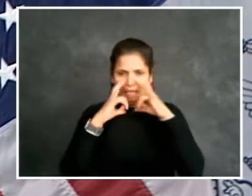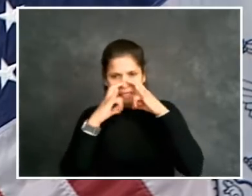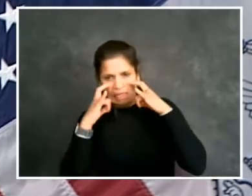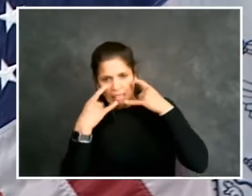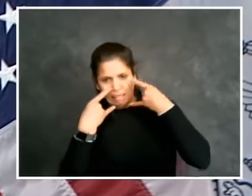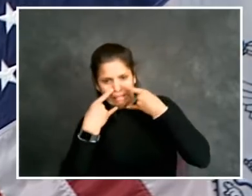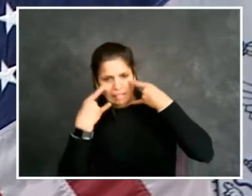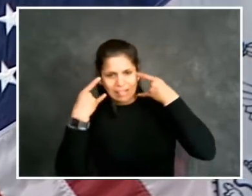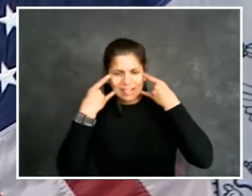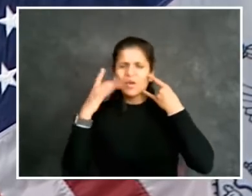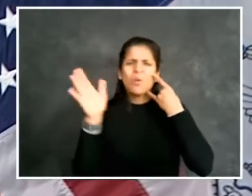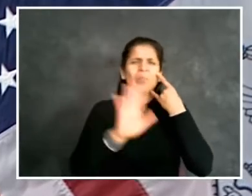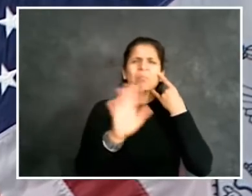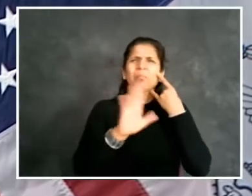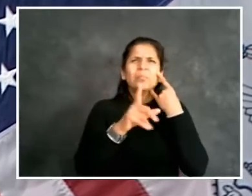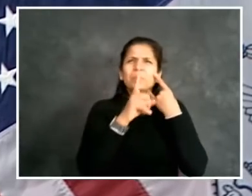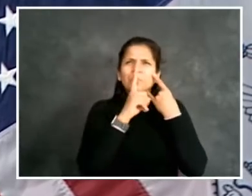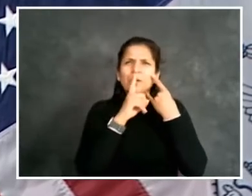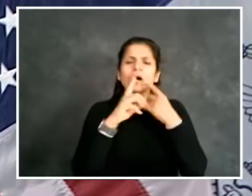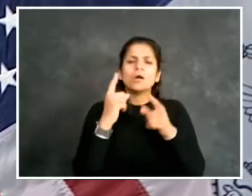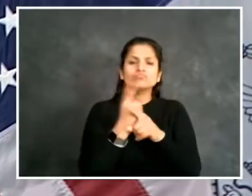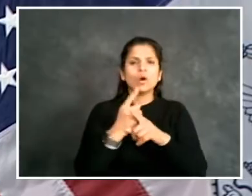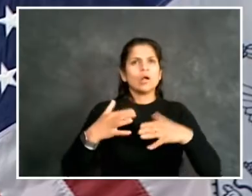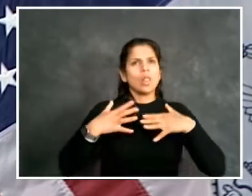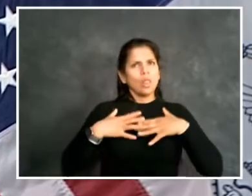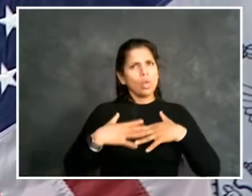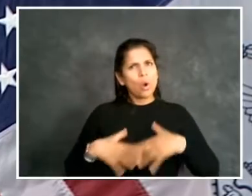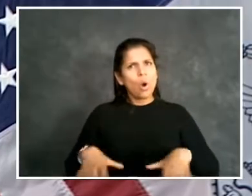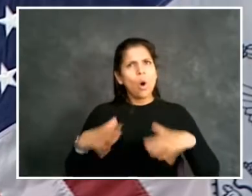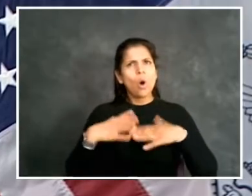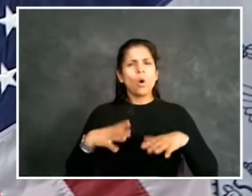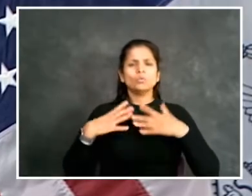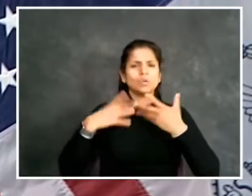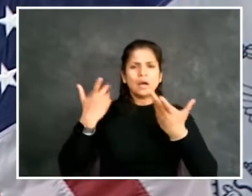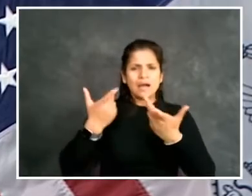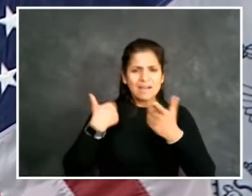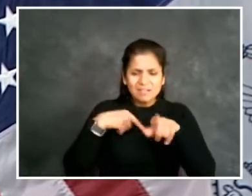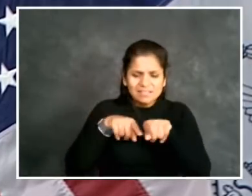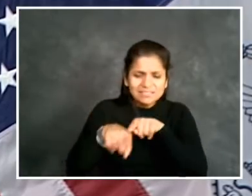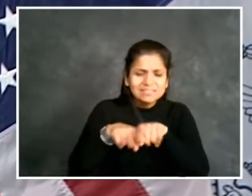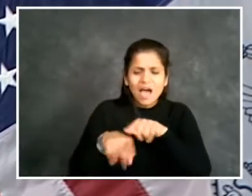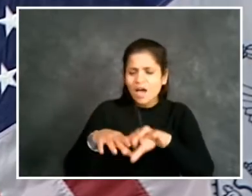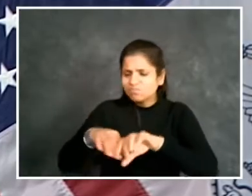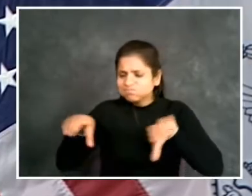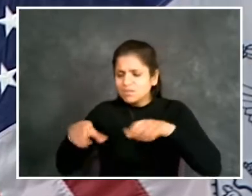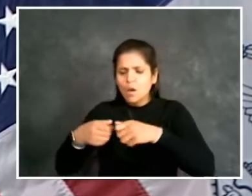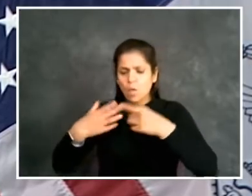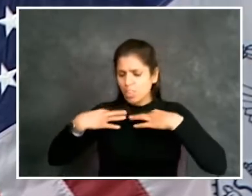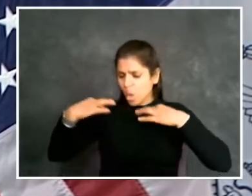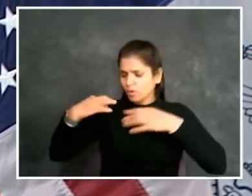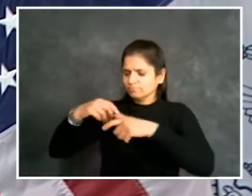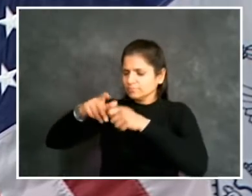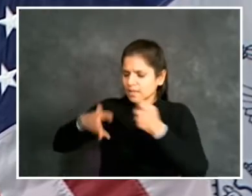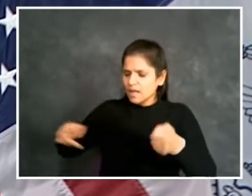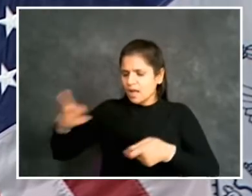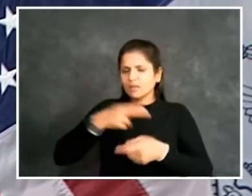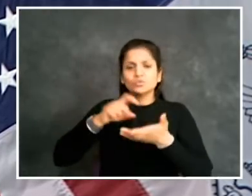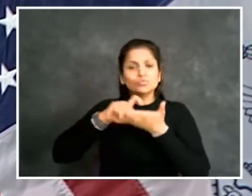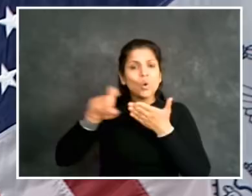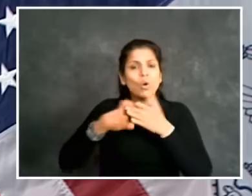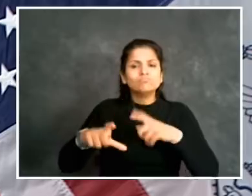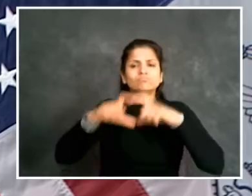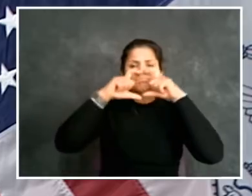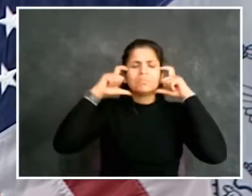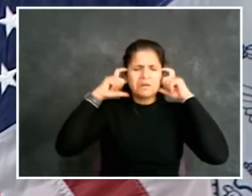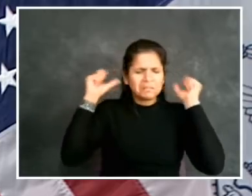a bandana, a scarf, take a piece of cloth at home, build your own, create your own, express yourself. That's still true. It does not